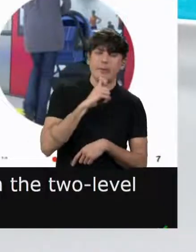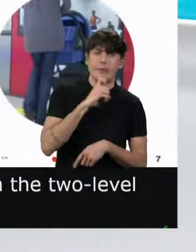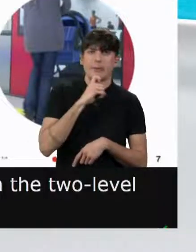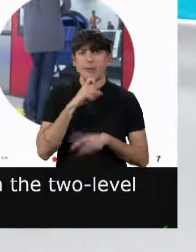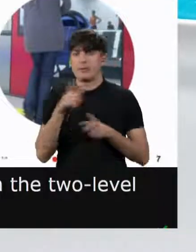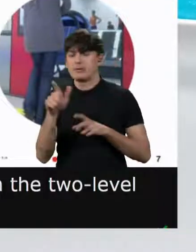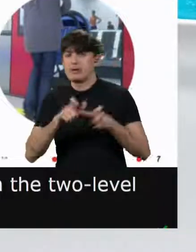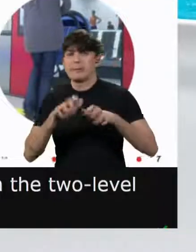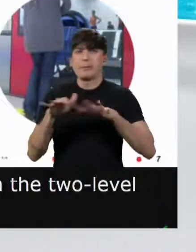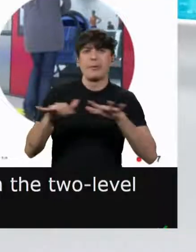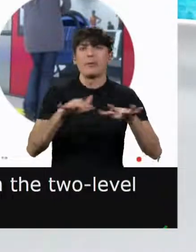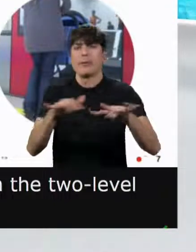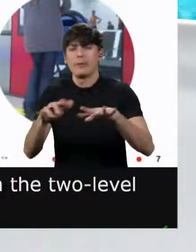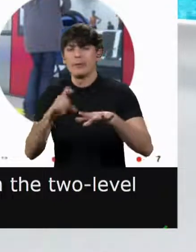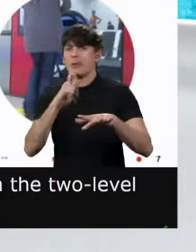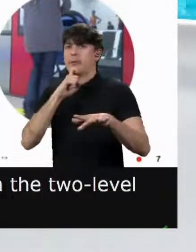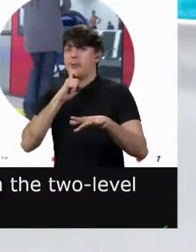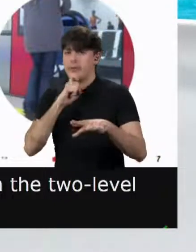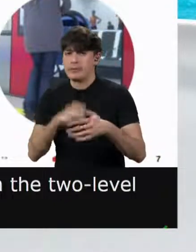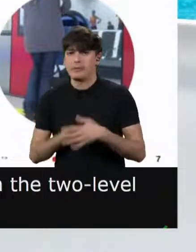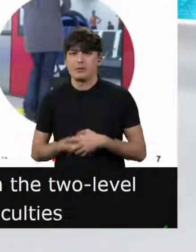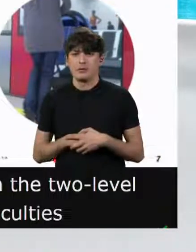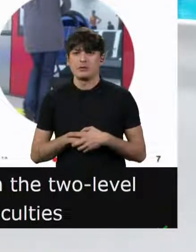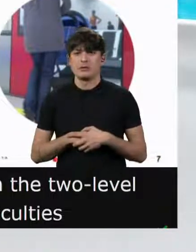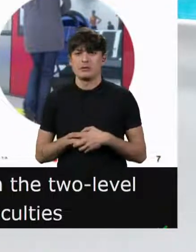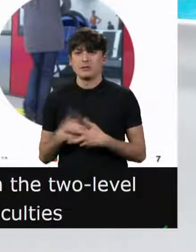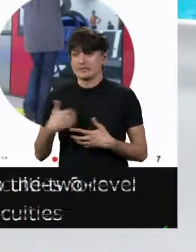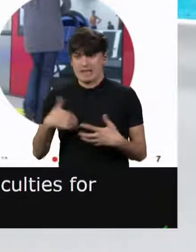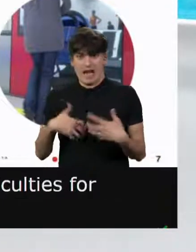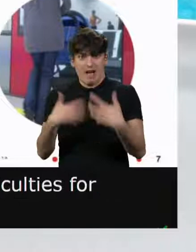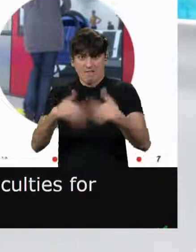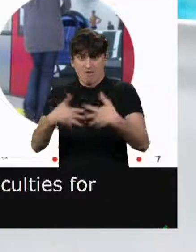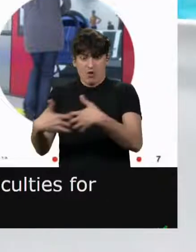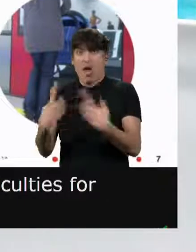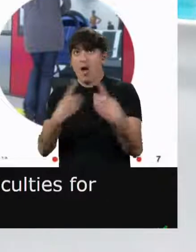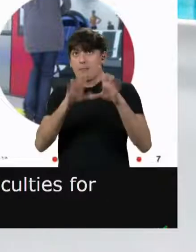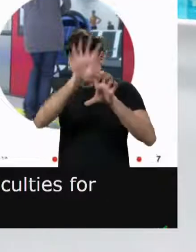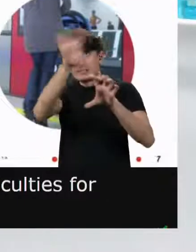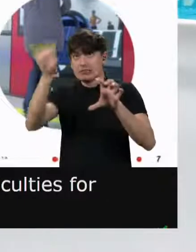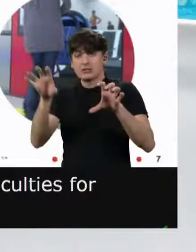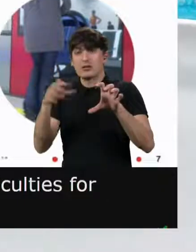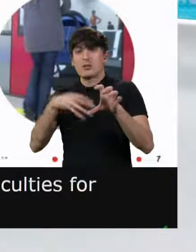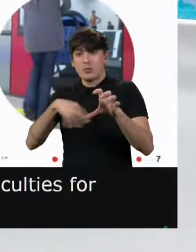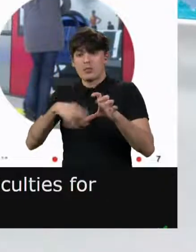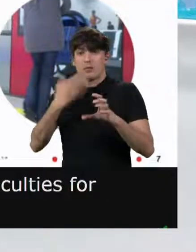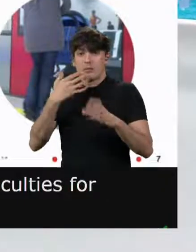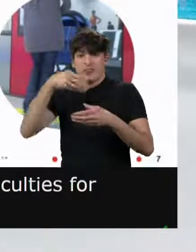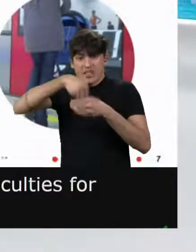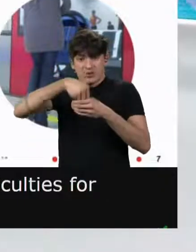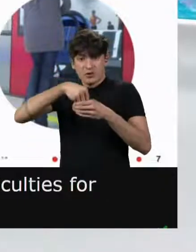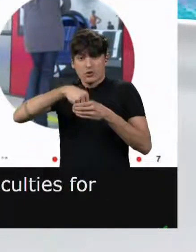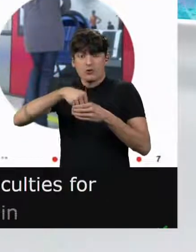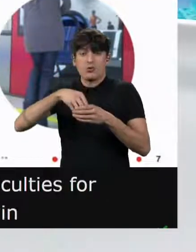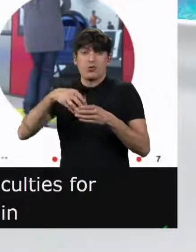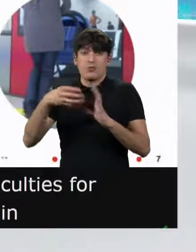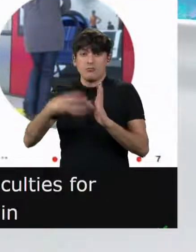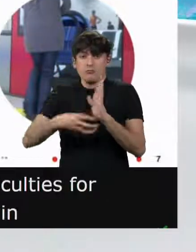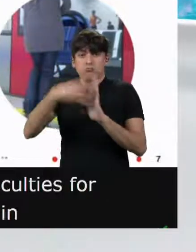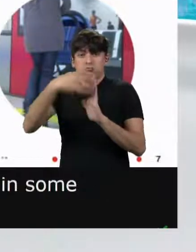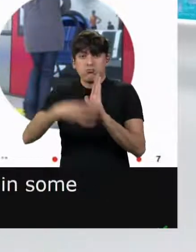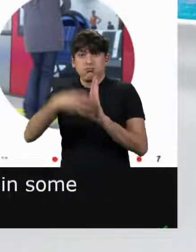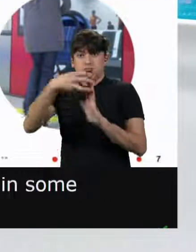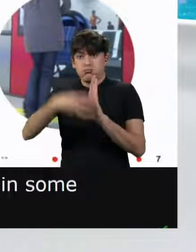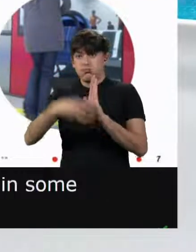but difficulties for mobility. So we're including, and this is working in some countries already, in elevators